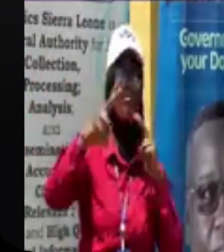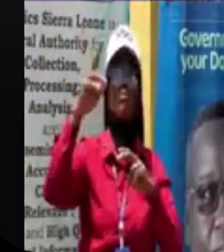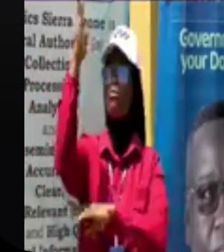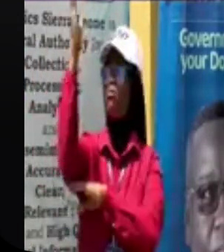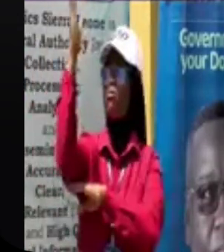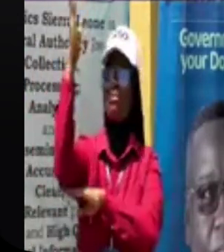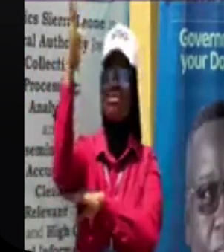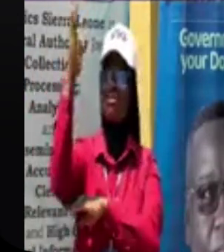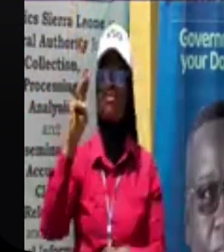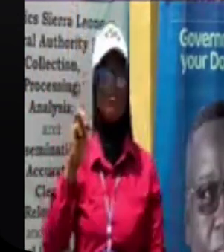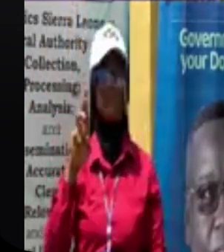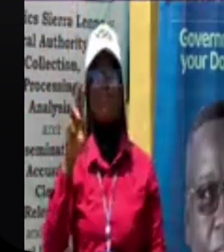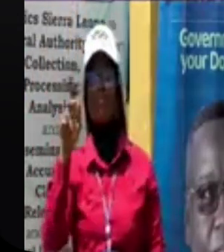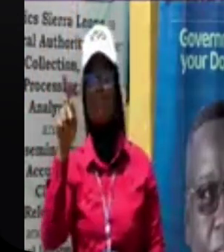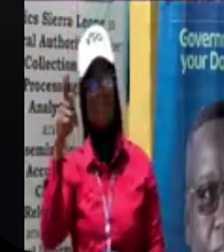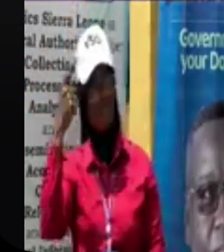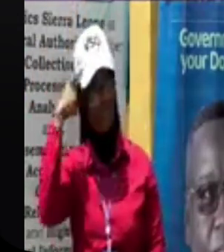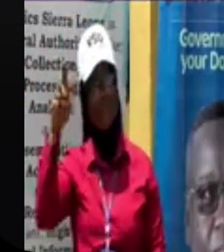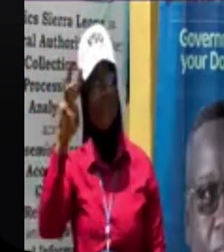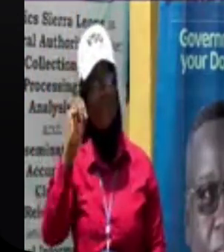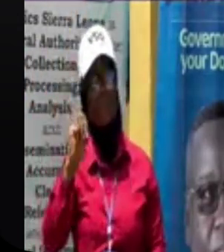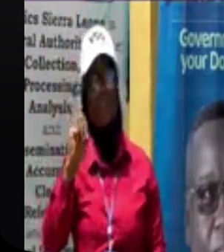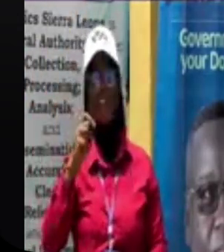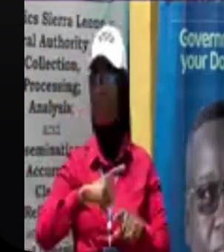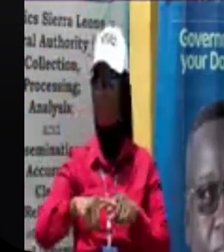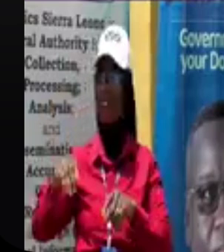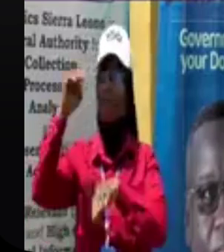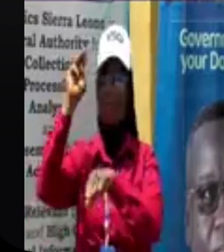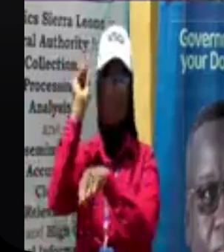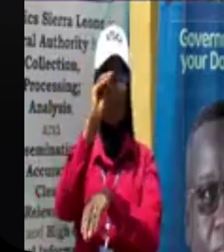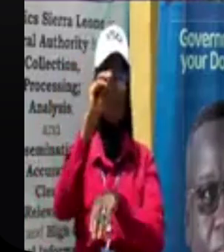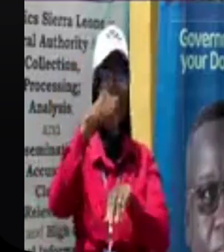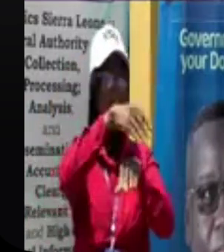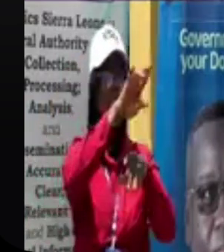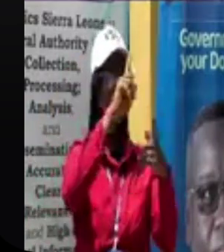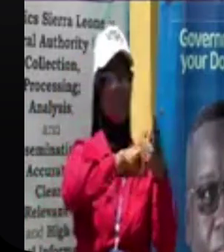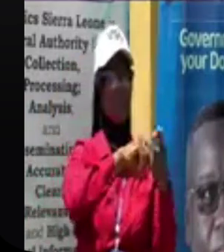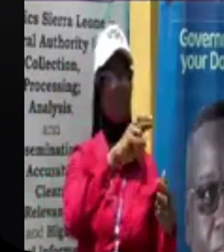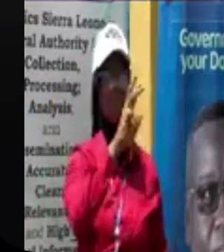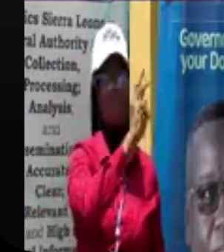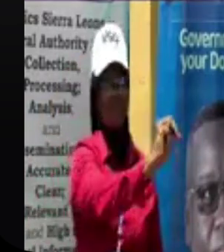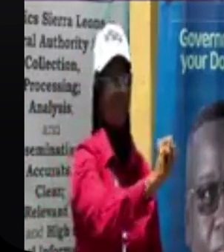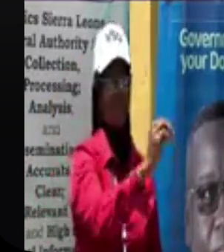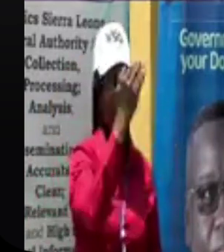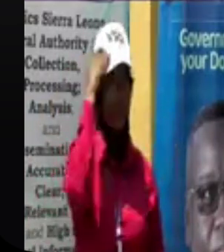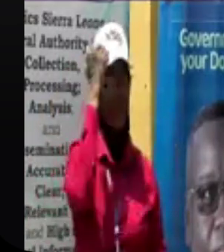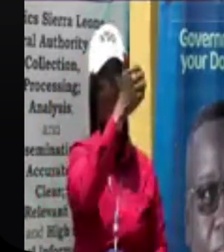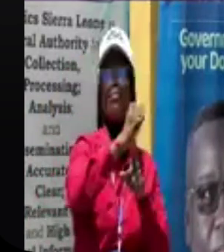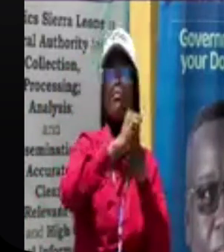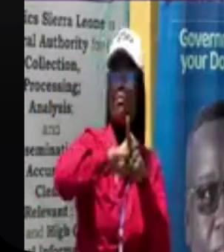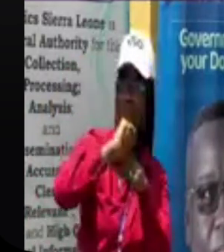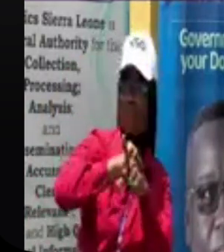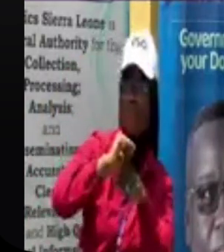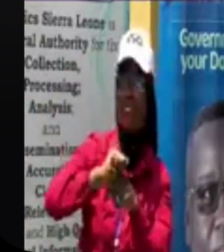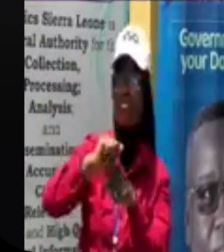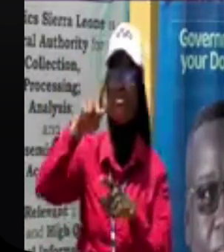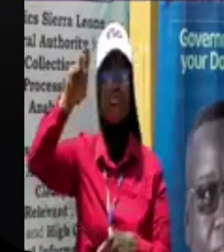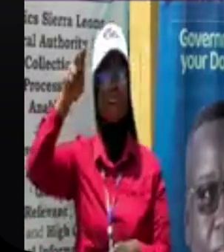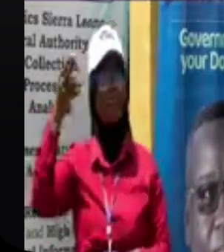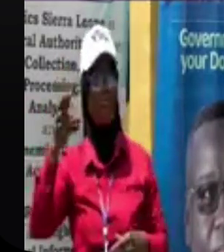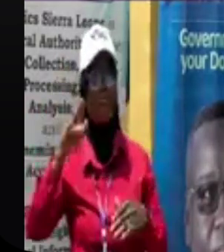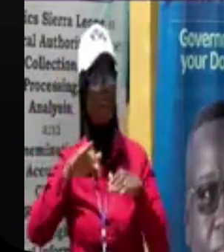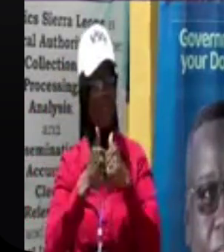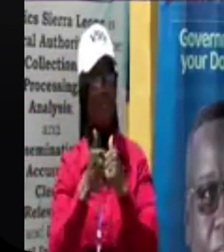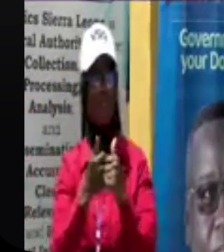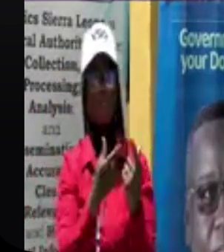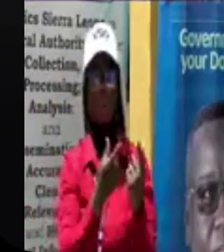for her. But when they carry that message go to Dr. Dembi, me say they carry him personally. Because I know say na in train and a kailao. How to deal with